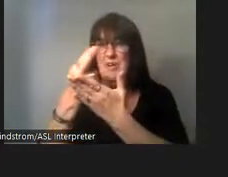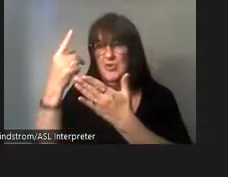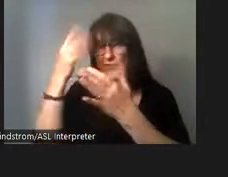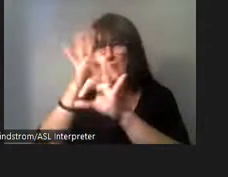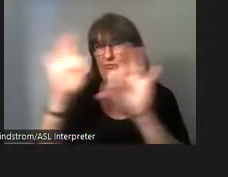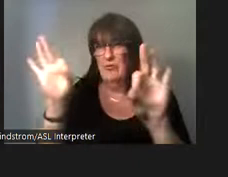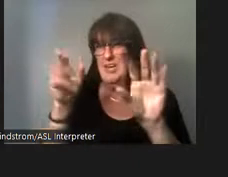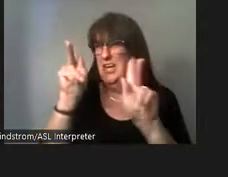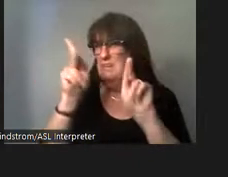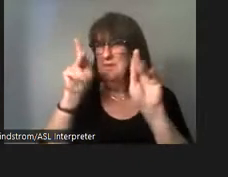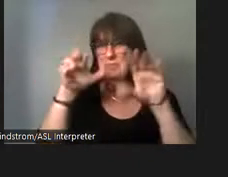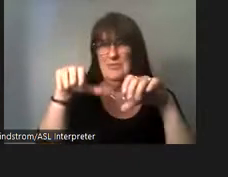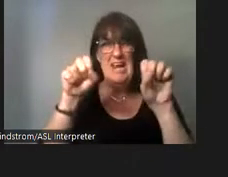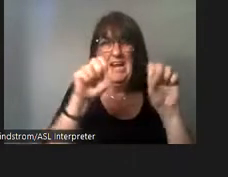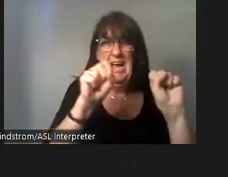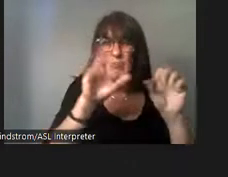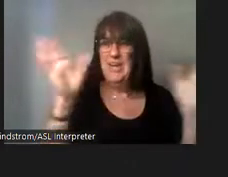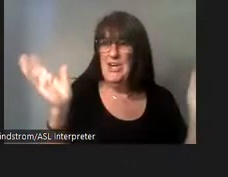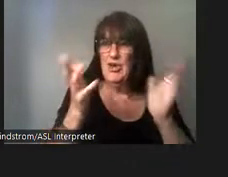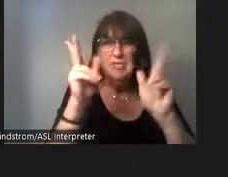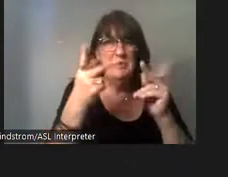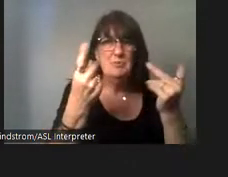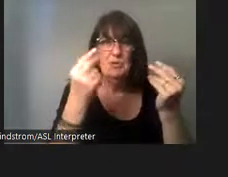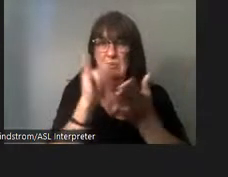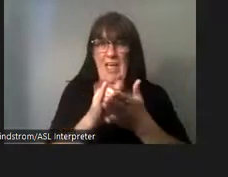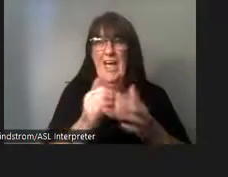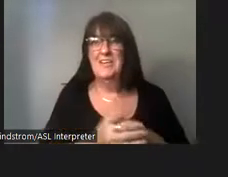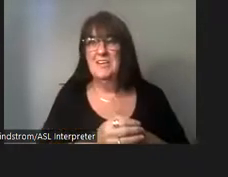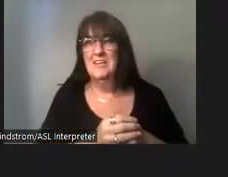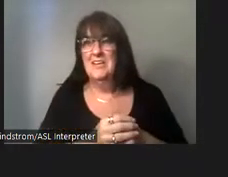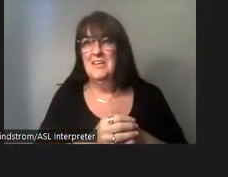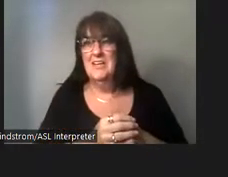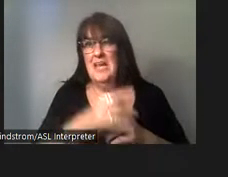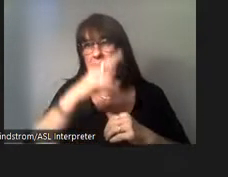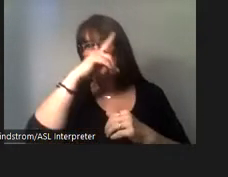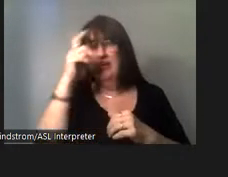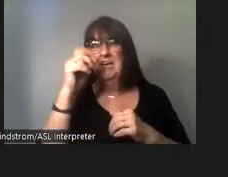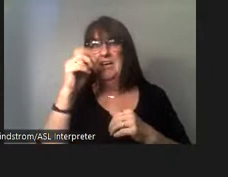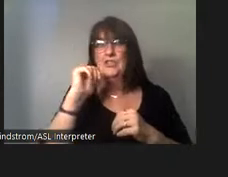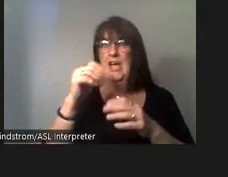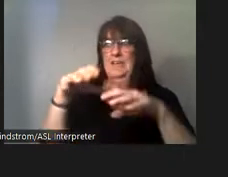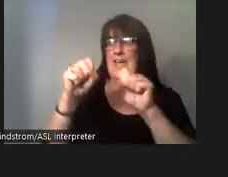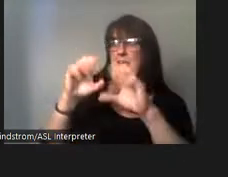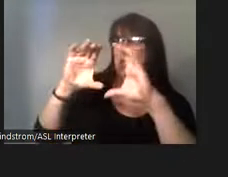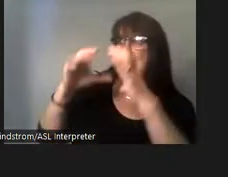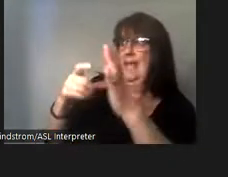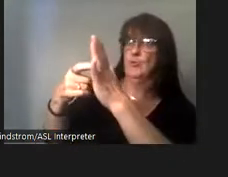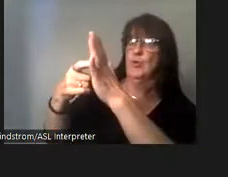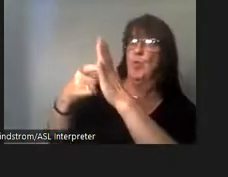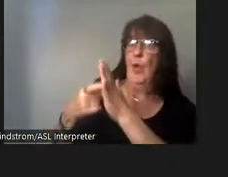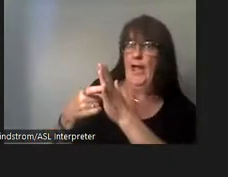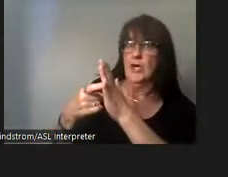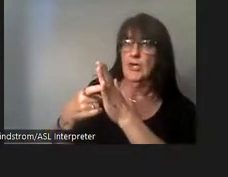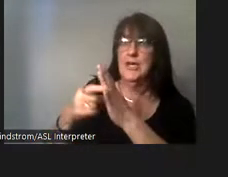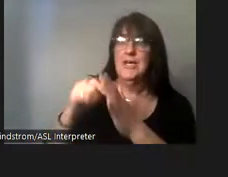take. We encourage everybody to do that, right? So just because you're not taking a course because it's required, that